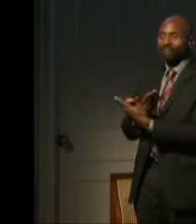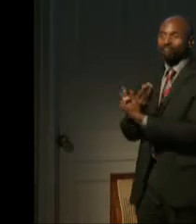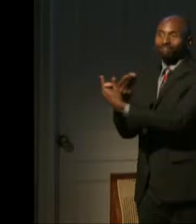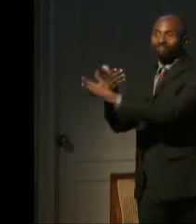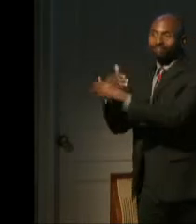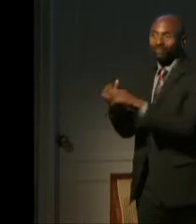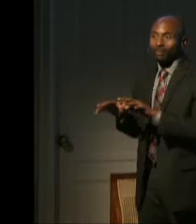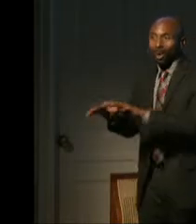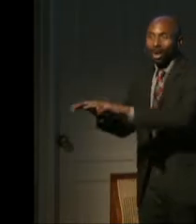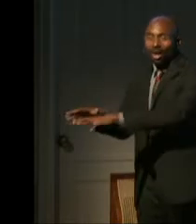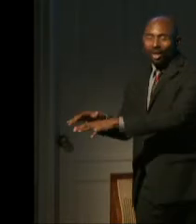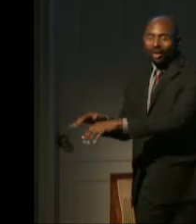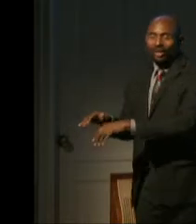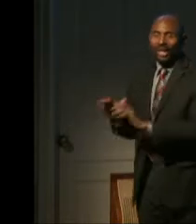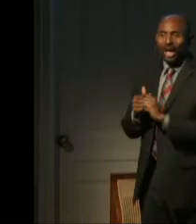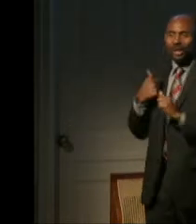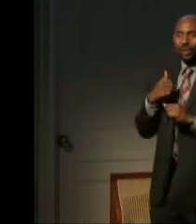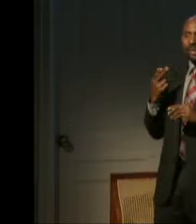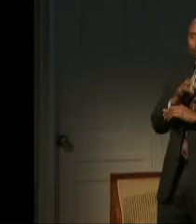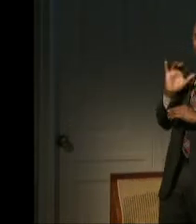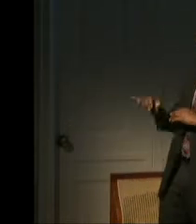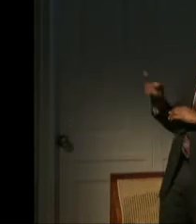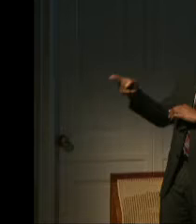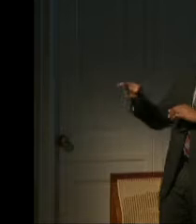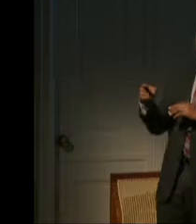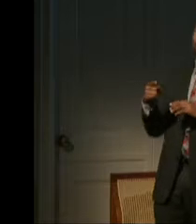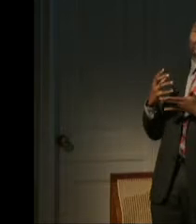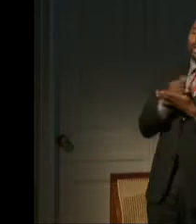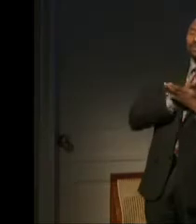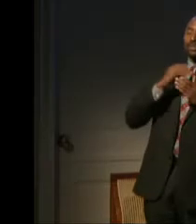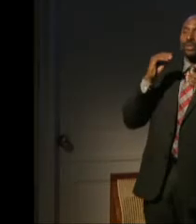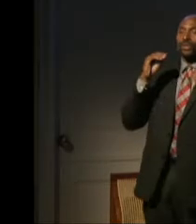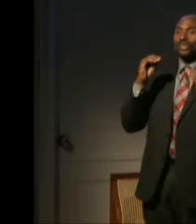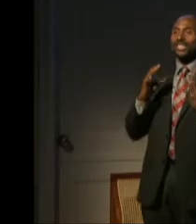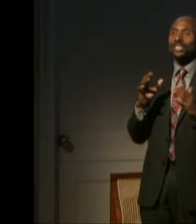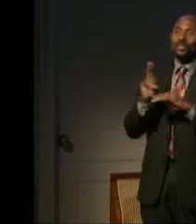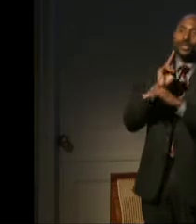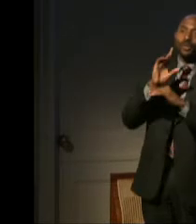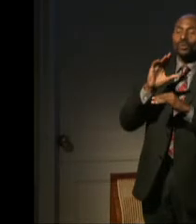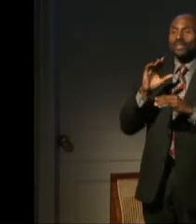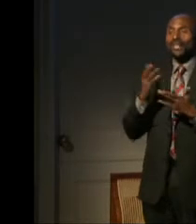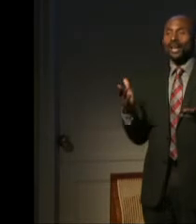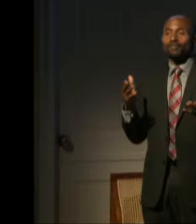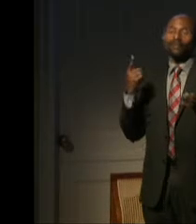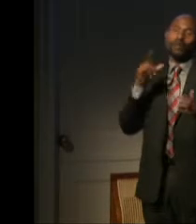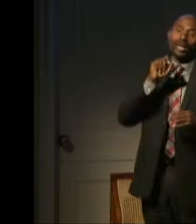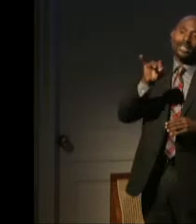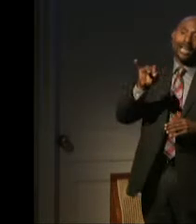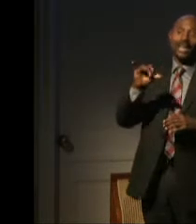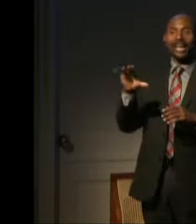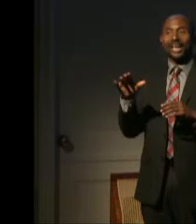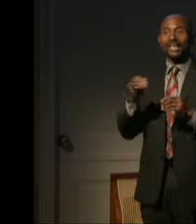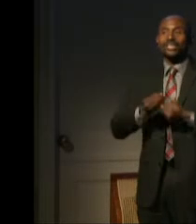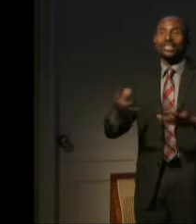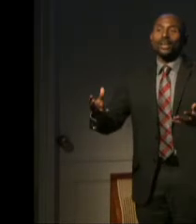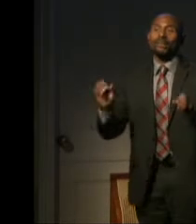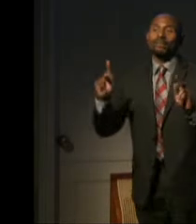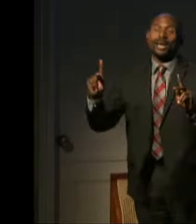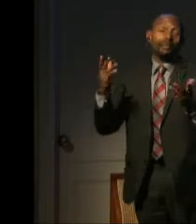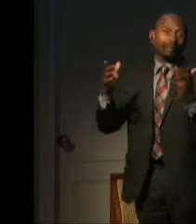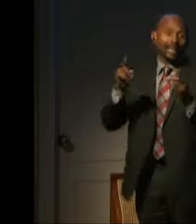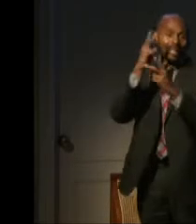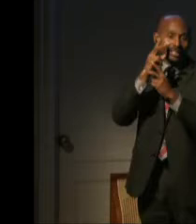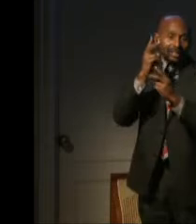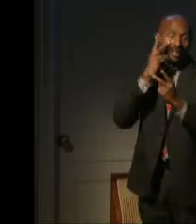that into our work and sharing it back out. I wonder if that might be a vision for the future. Thank